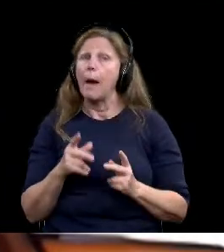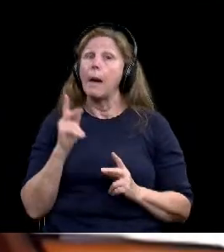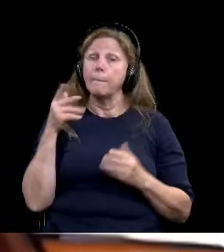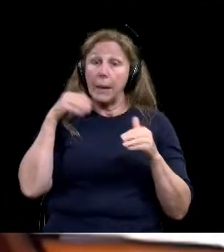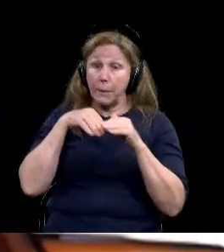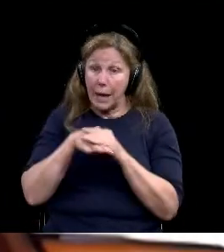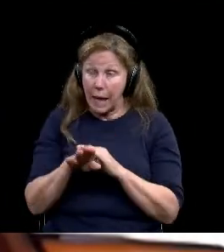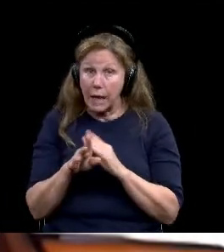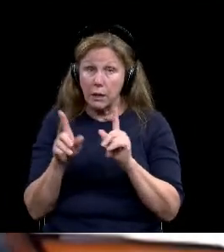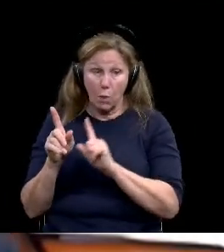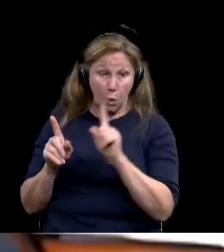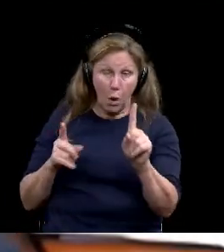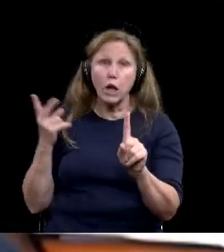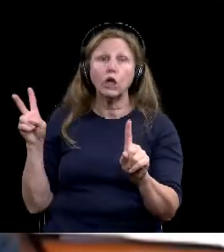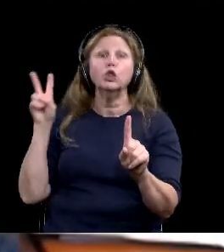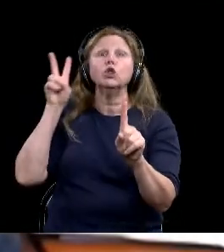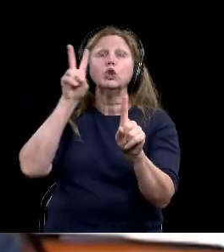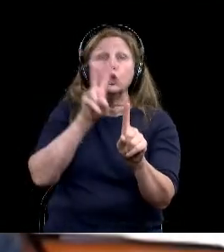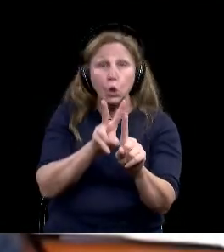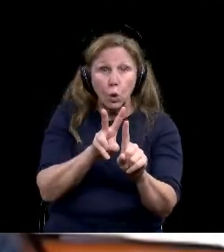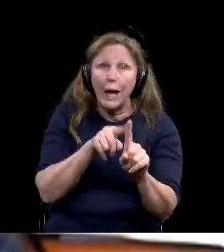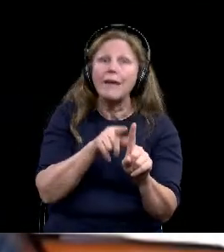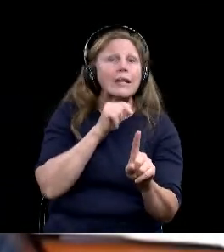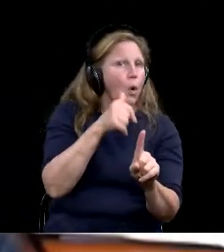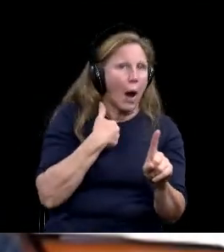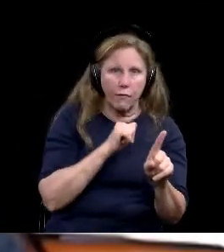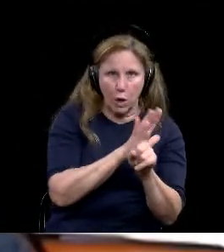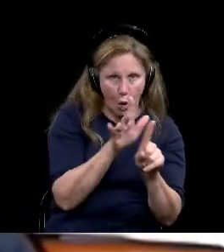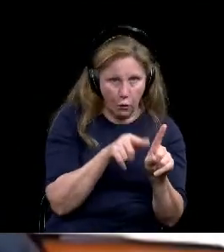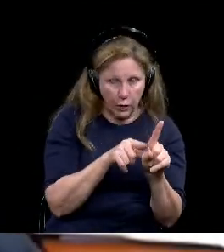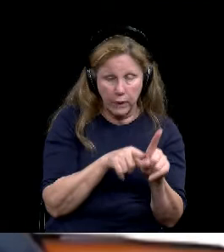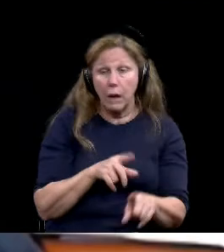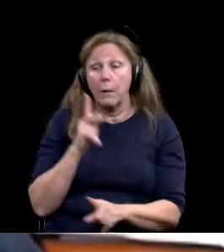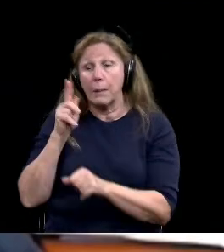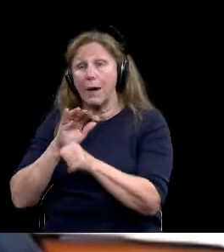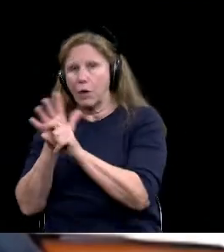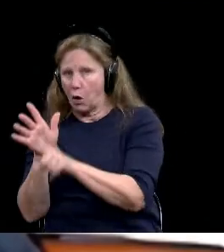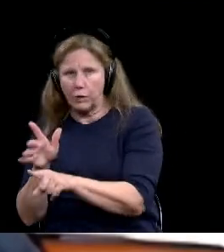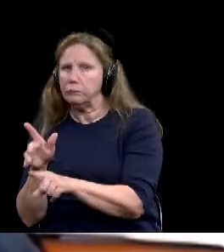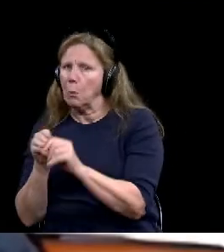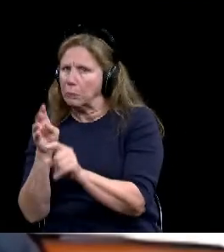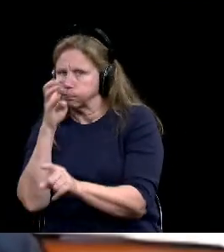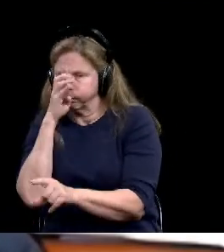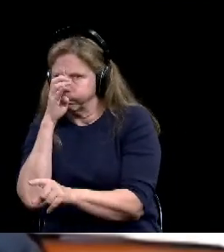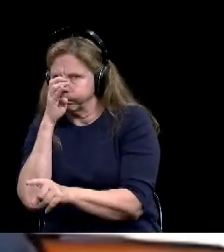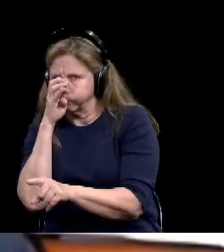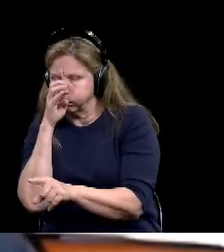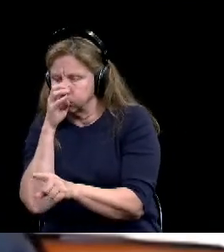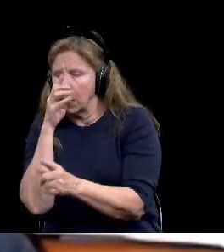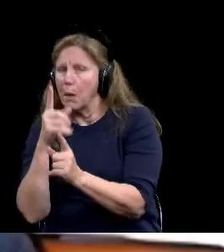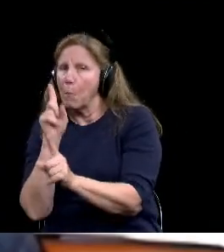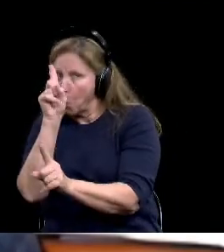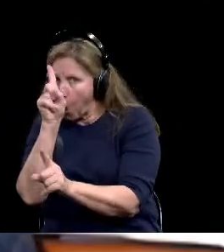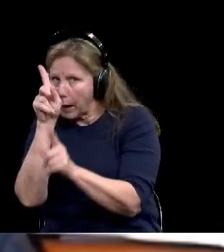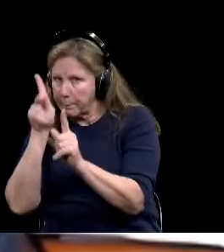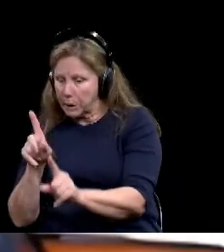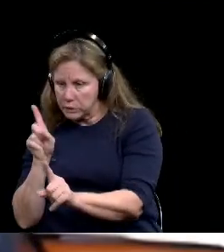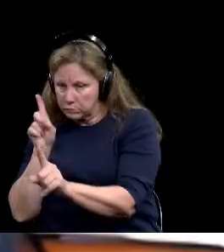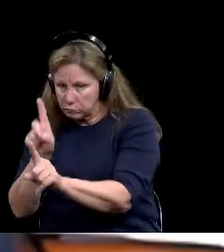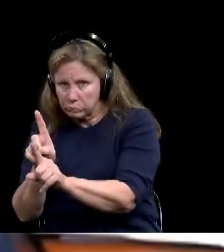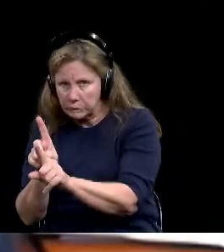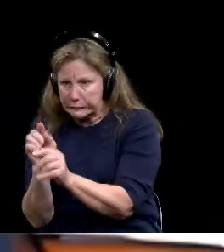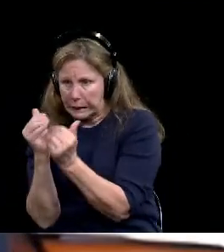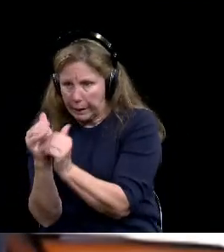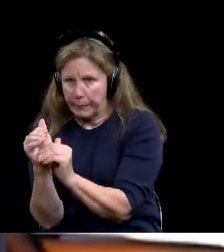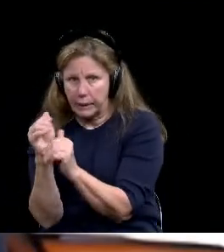have one visitor for a limited time period each day. And we encourage folks to call and schedule a time for that appointment